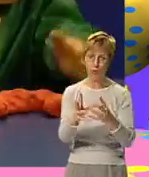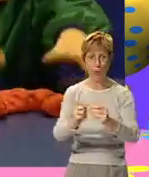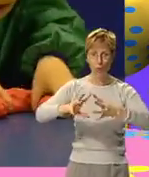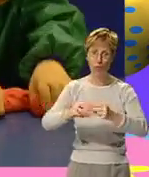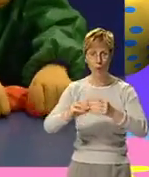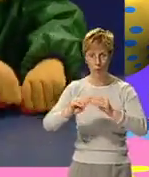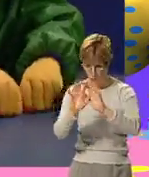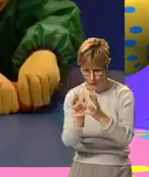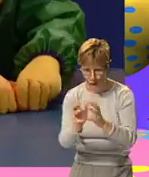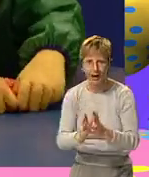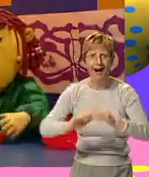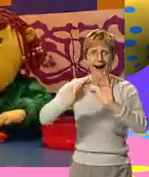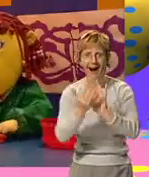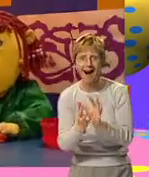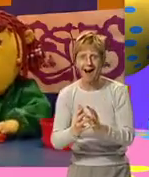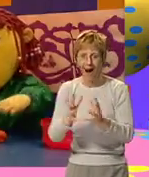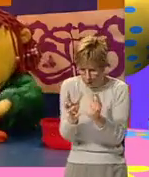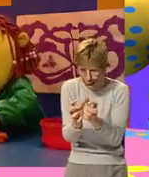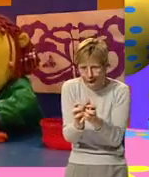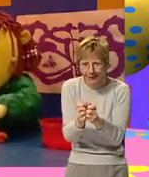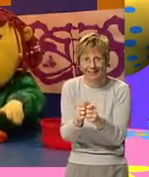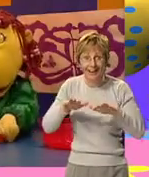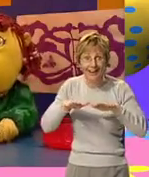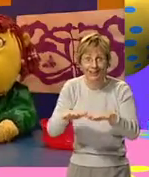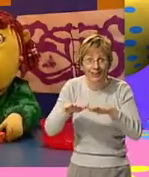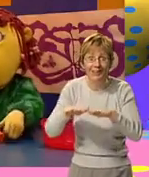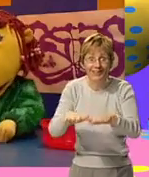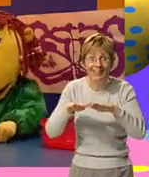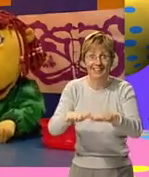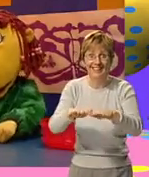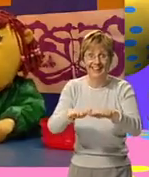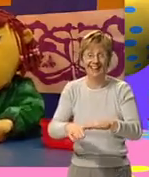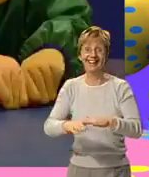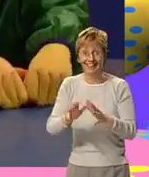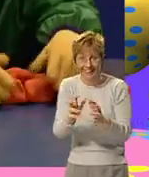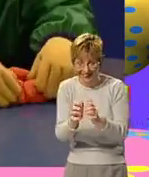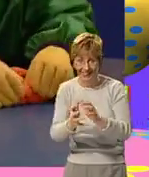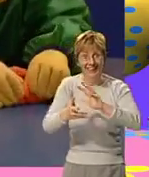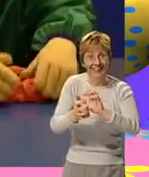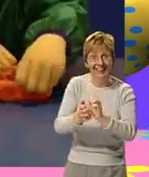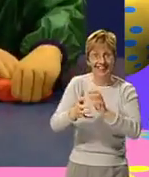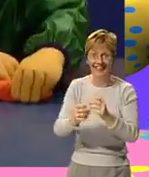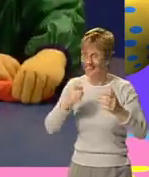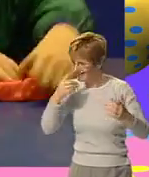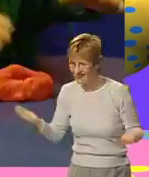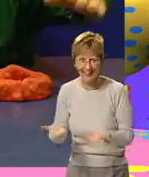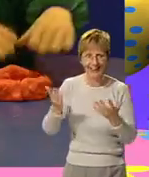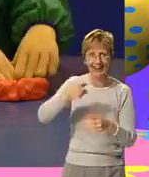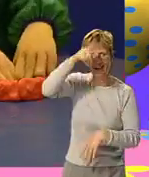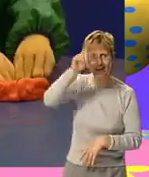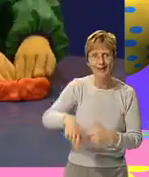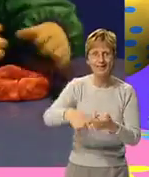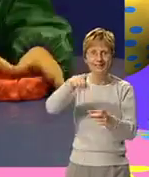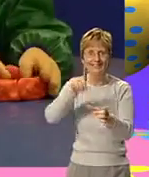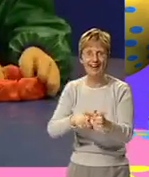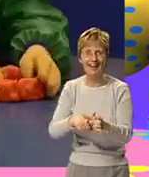clay, wobbly clay. Shape it and squeeze it and roll it away. Clay, clay, we'll play all